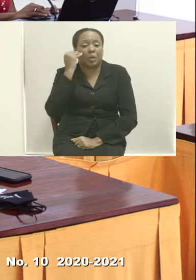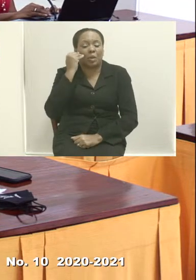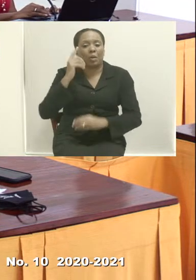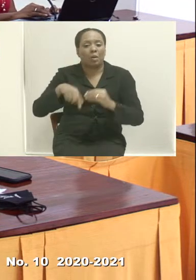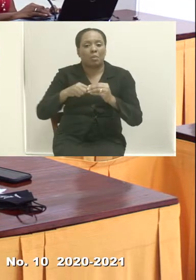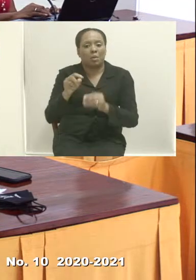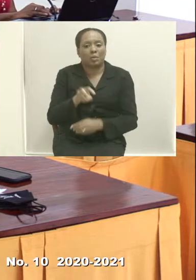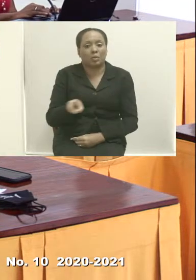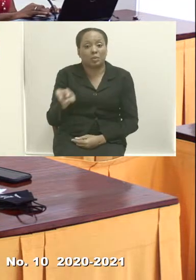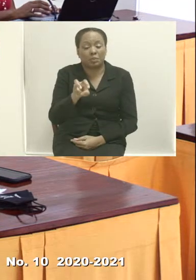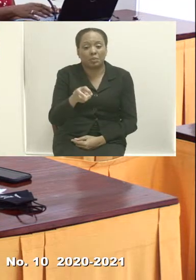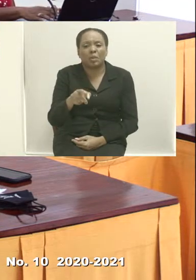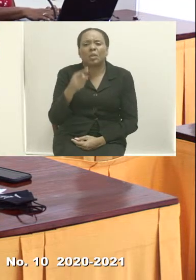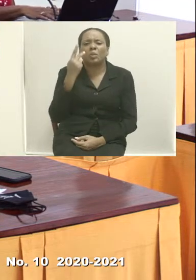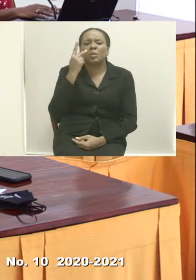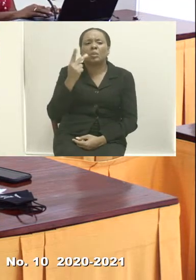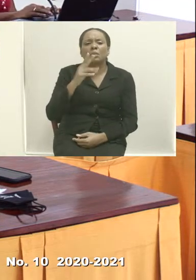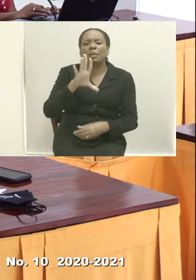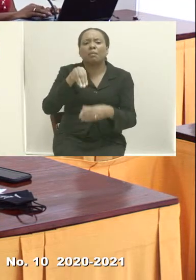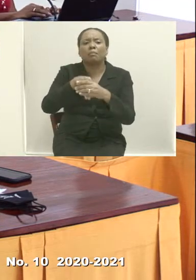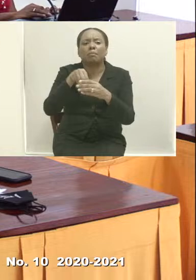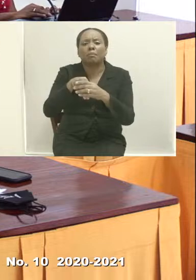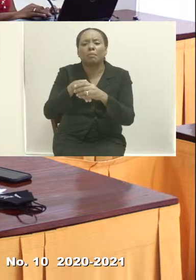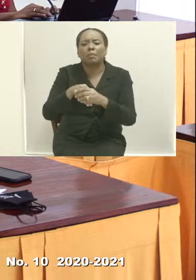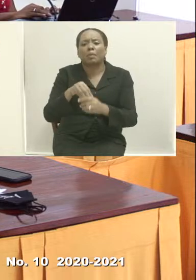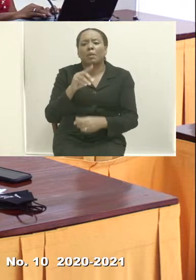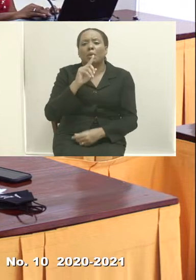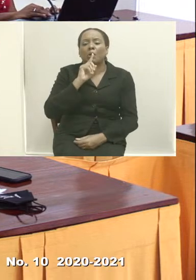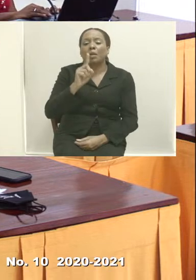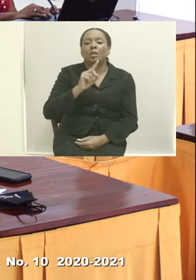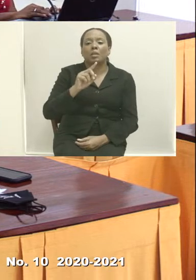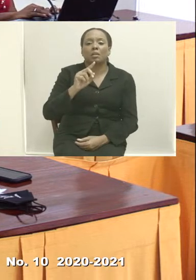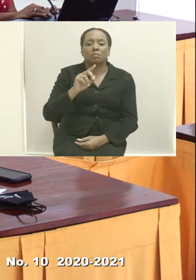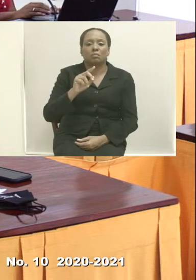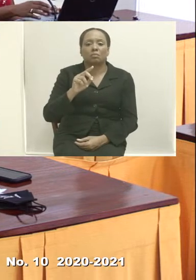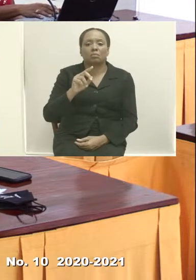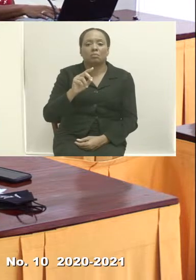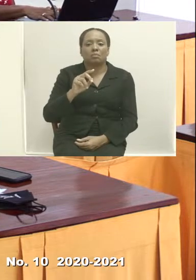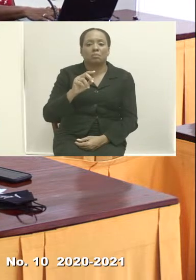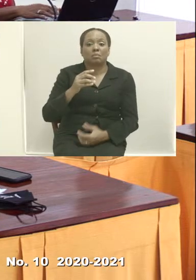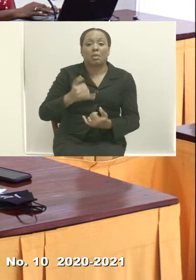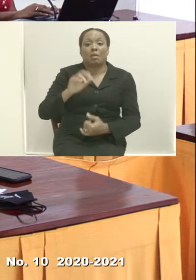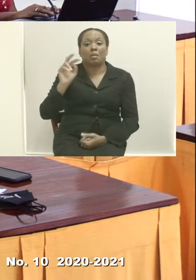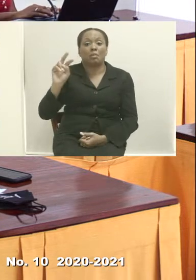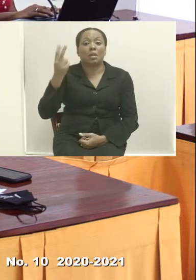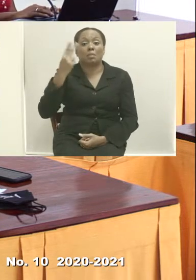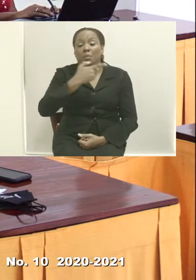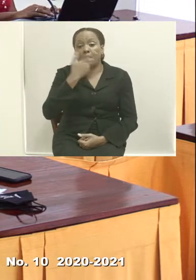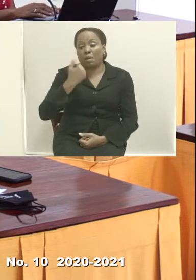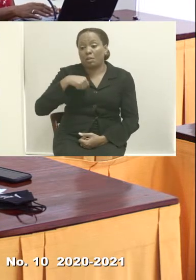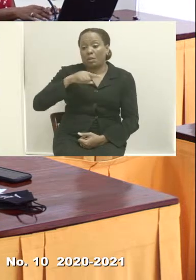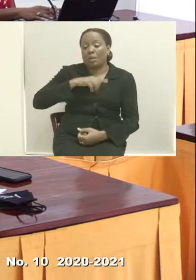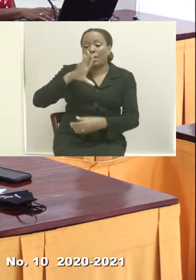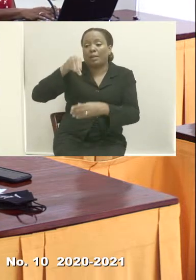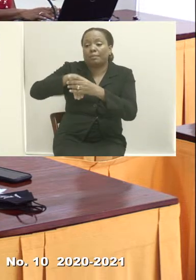that the investment in this sector, ma'am, is virtually double at this stage that which has been invested in the tourism sector.